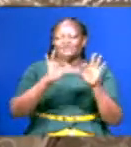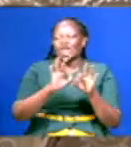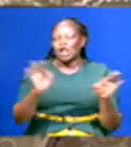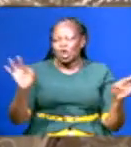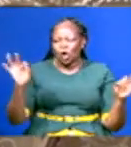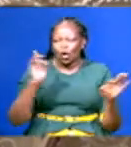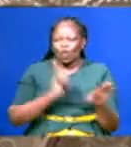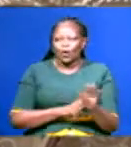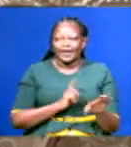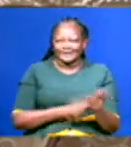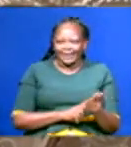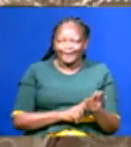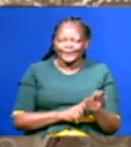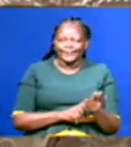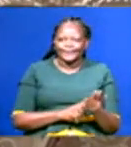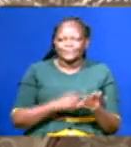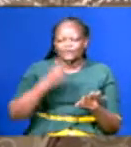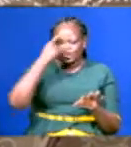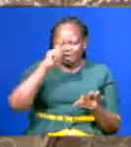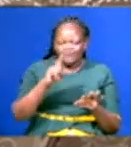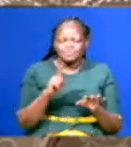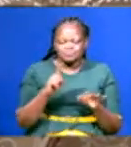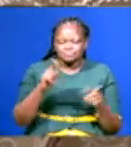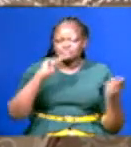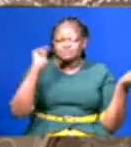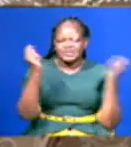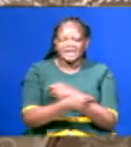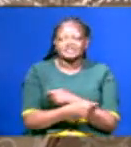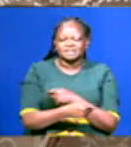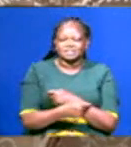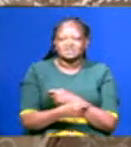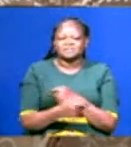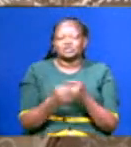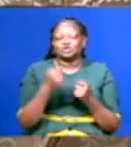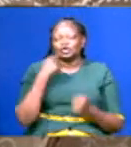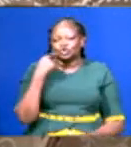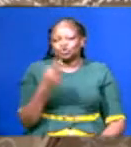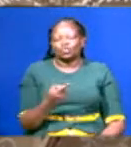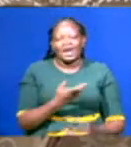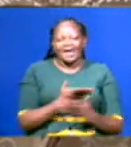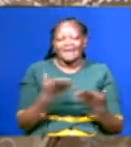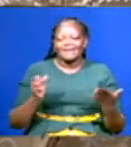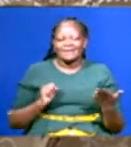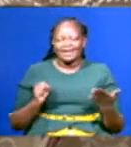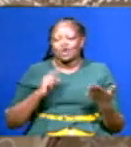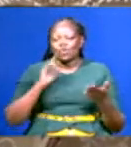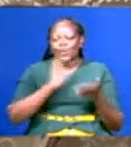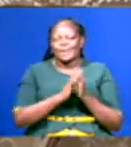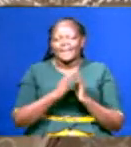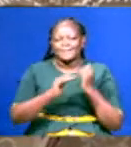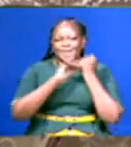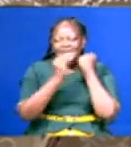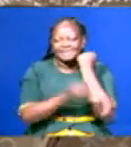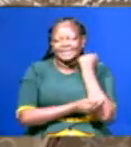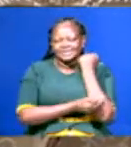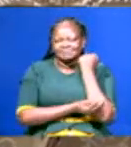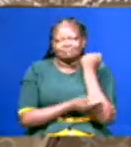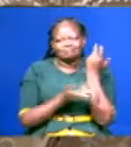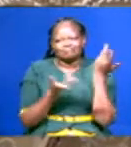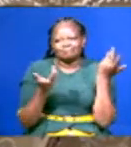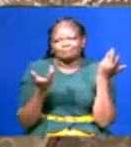time for them to be changed. And therefore, any girl who would become pregnant, they just,